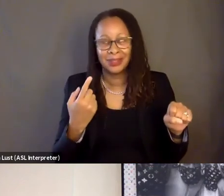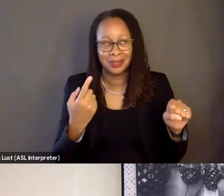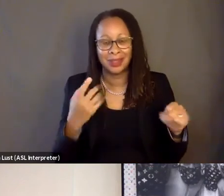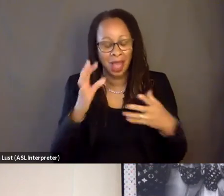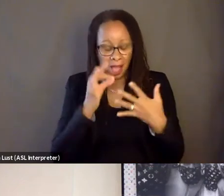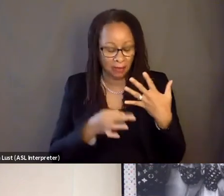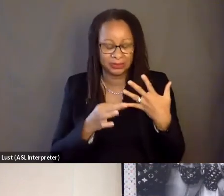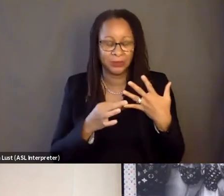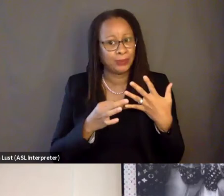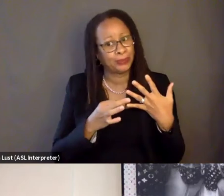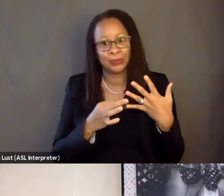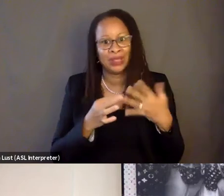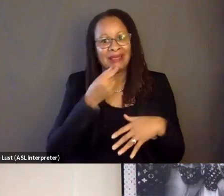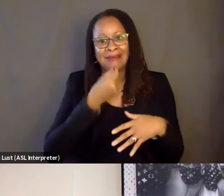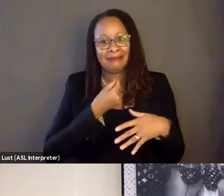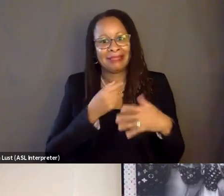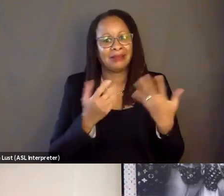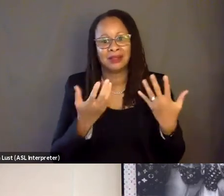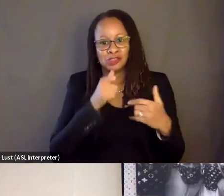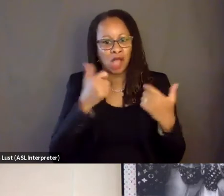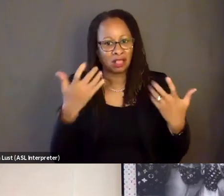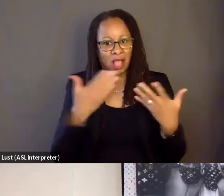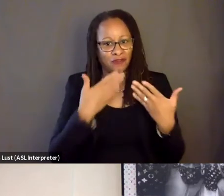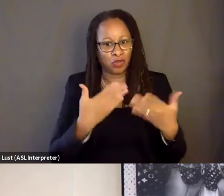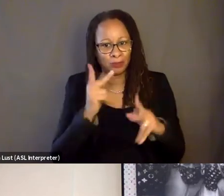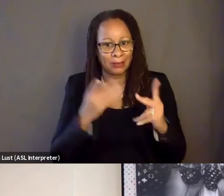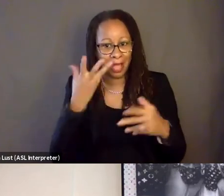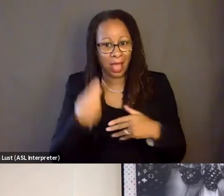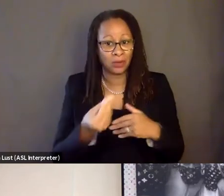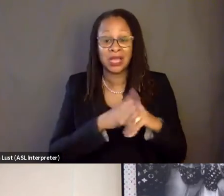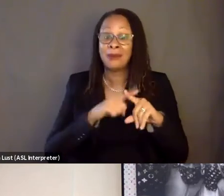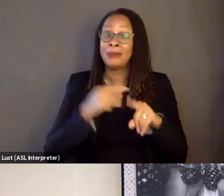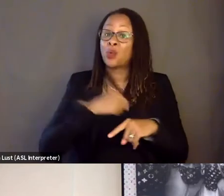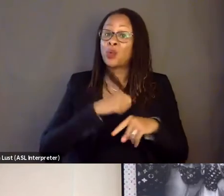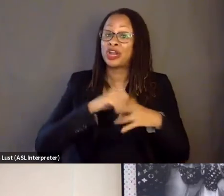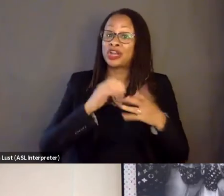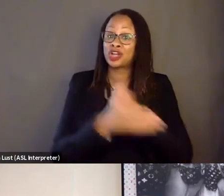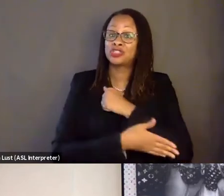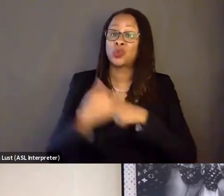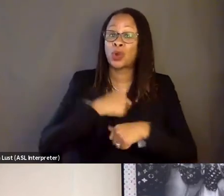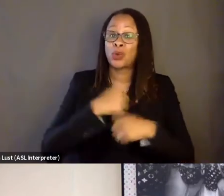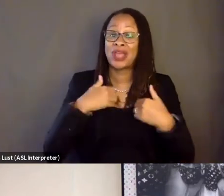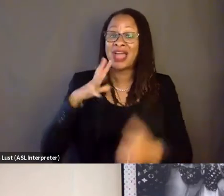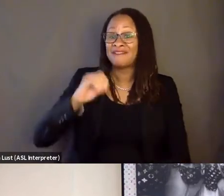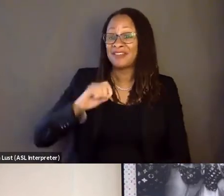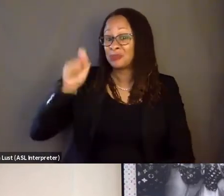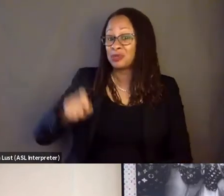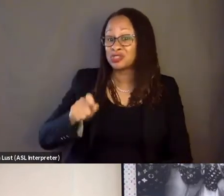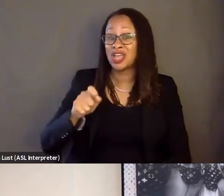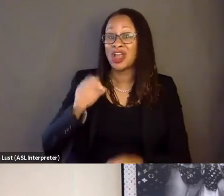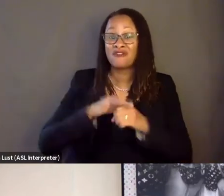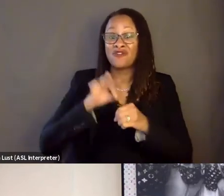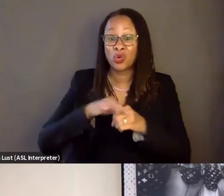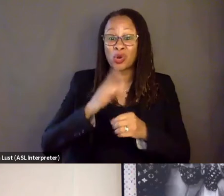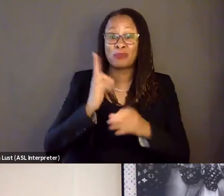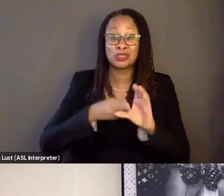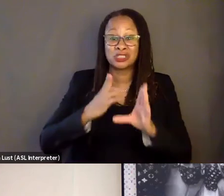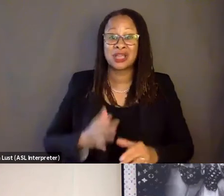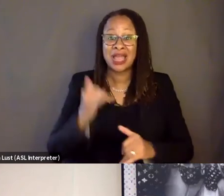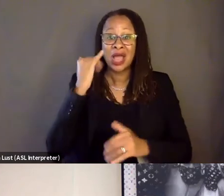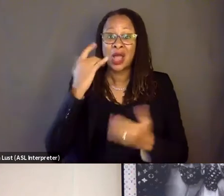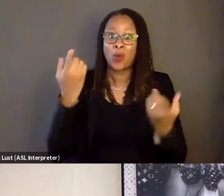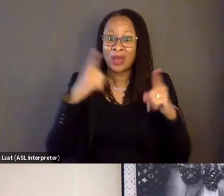options have been really, really narrow. But, you know, we are here in a country where we have like 50% voter participation. Like, what would happen if